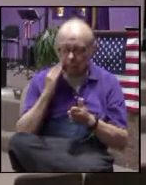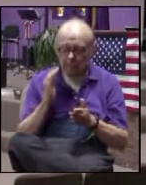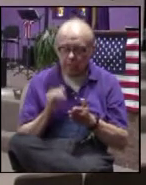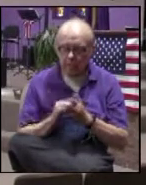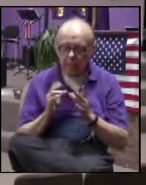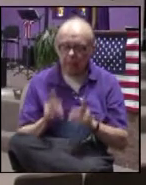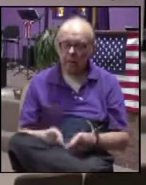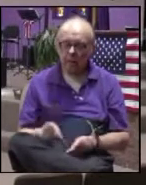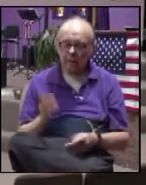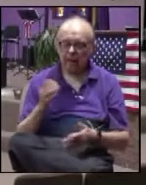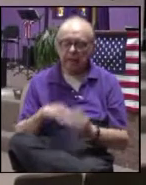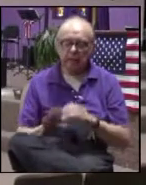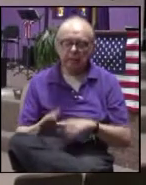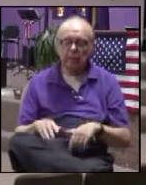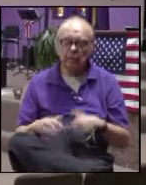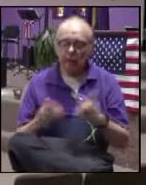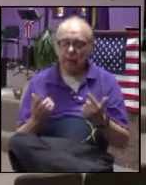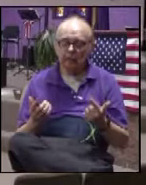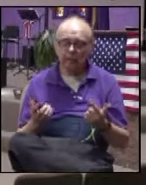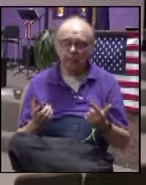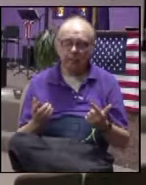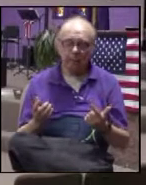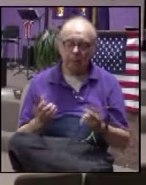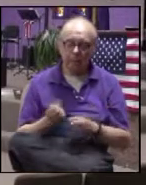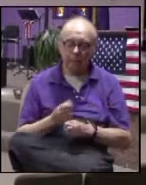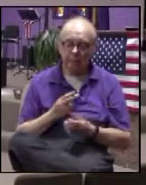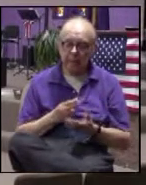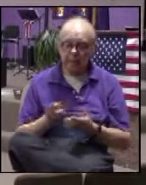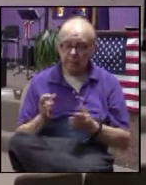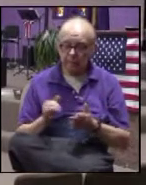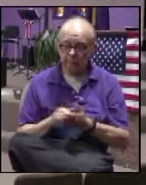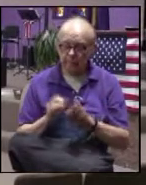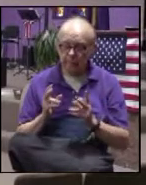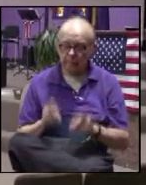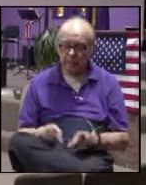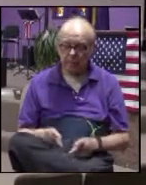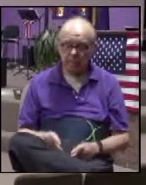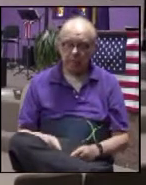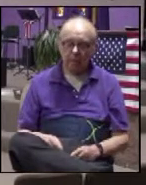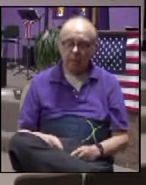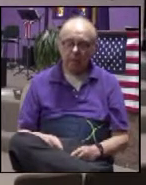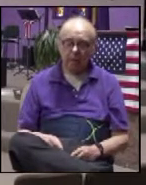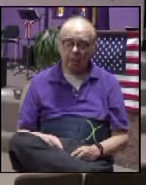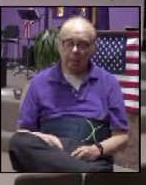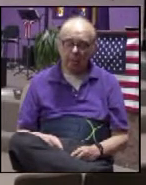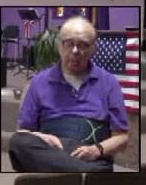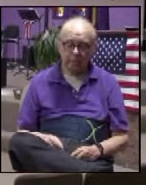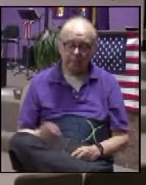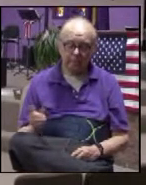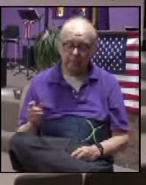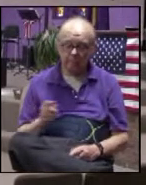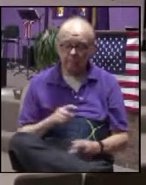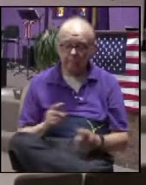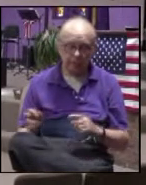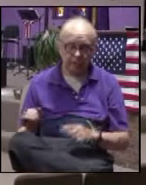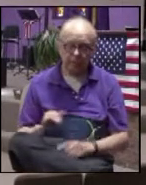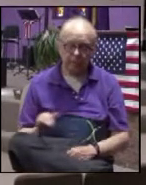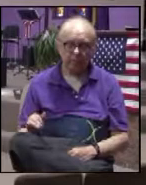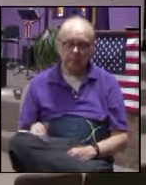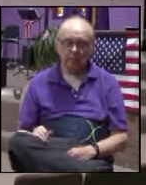get into their life. And you've got to be honest with them and they with you.